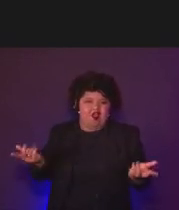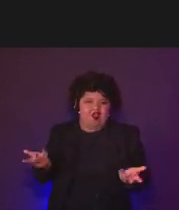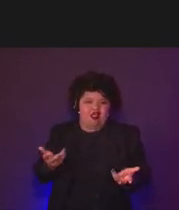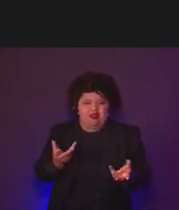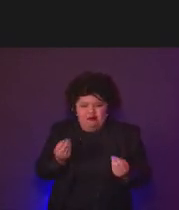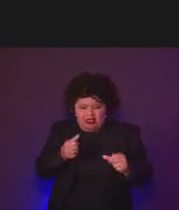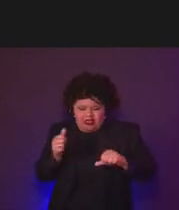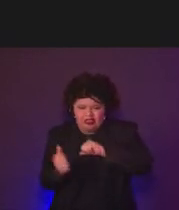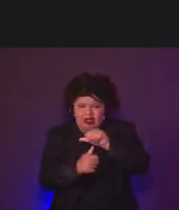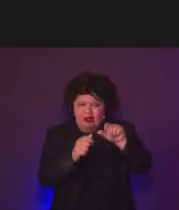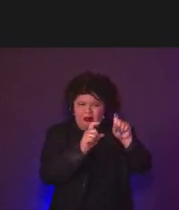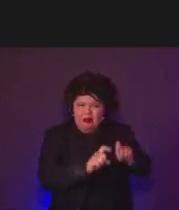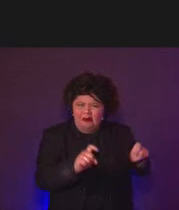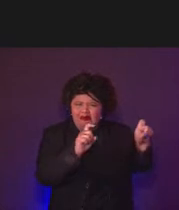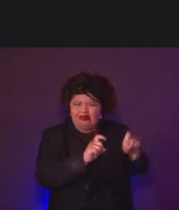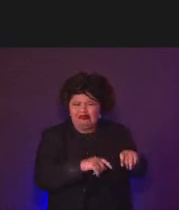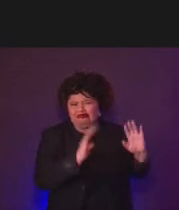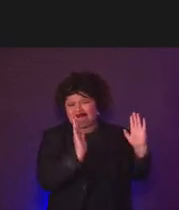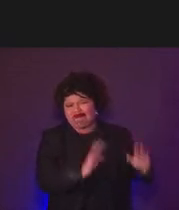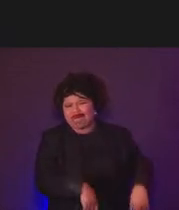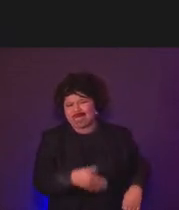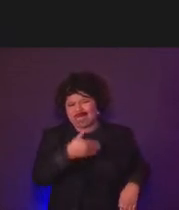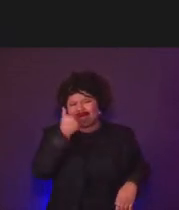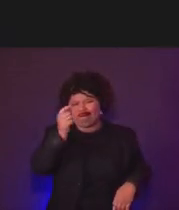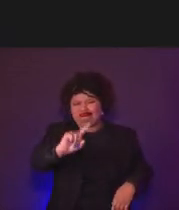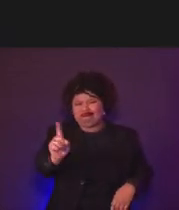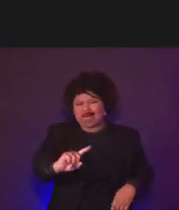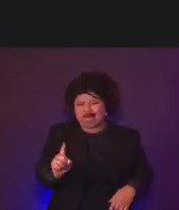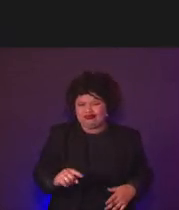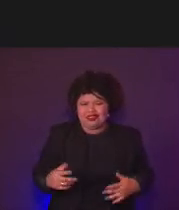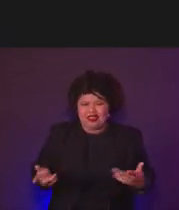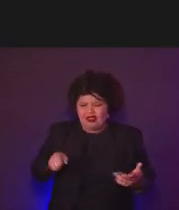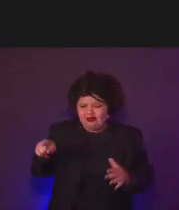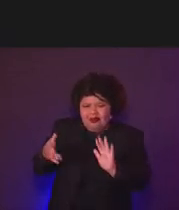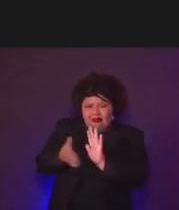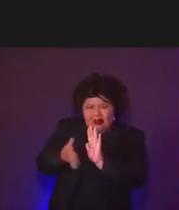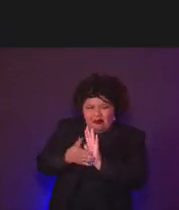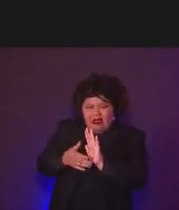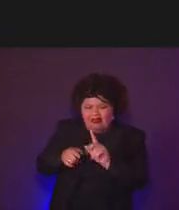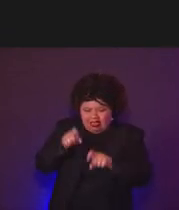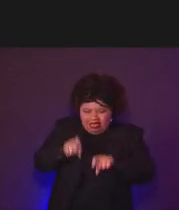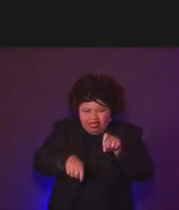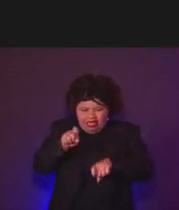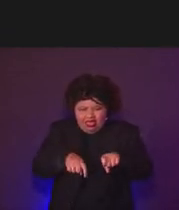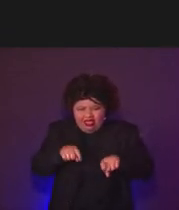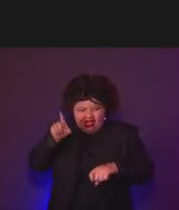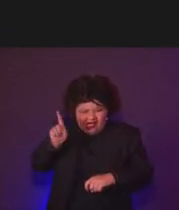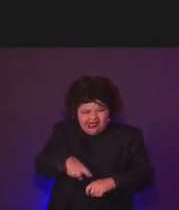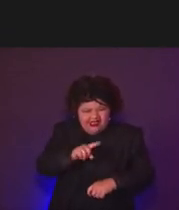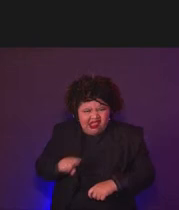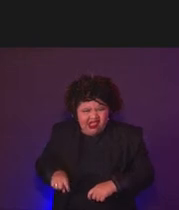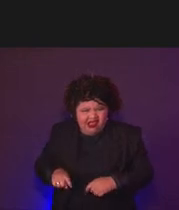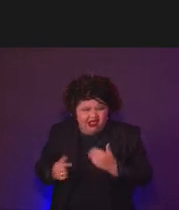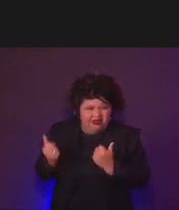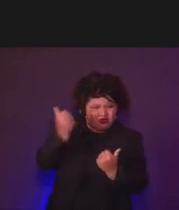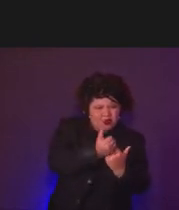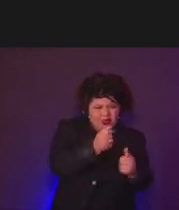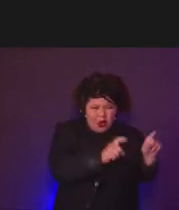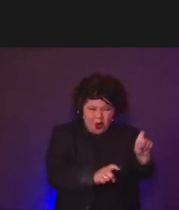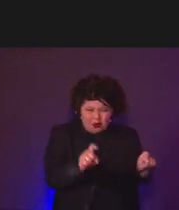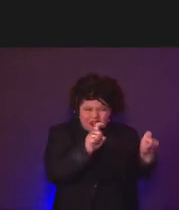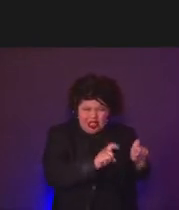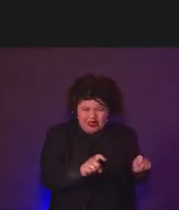newsrooms. And what you're proposing is going to eliminate that. We like finishing a story on a